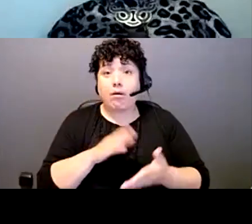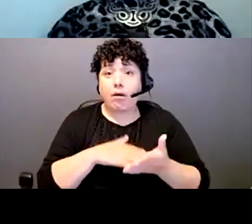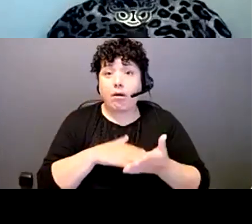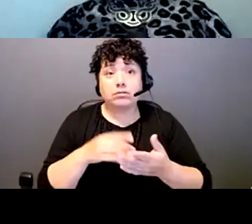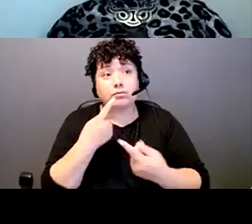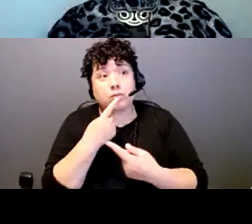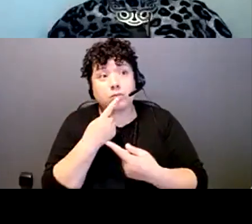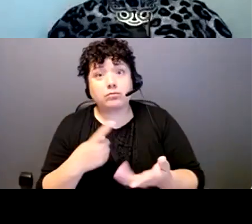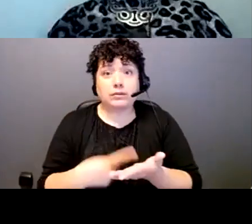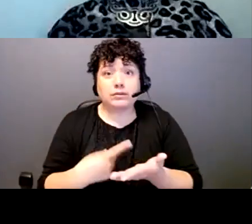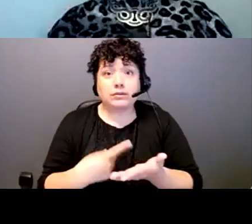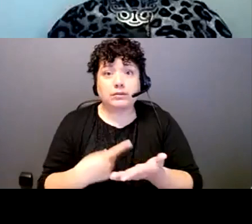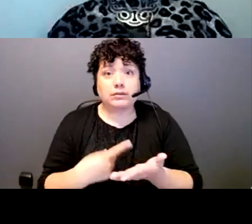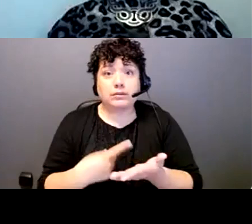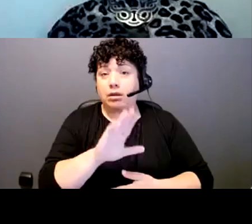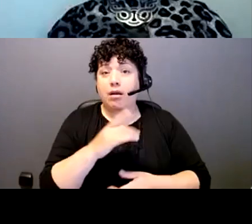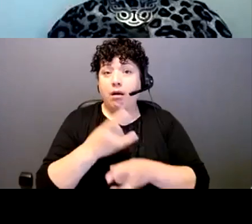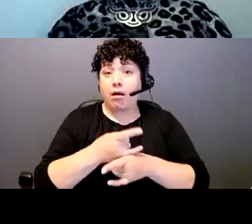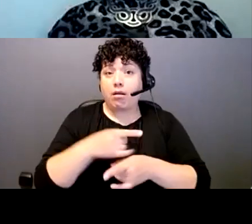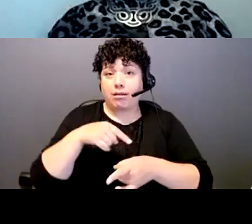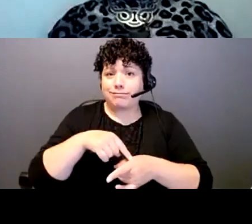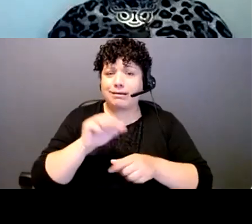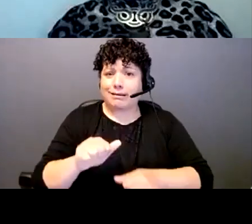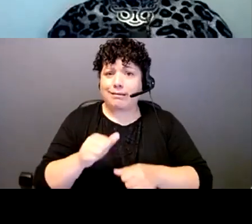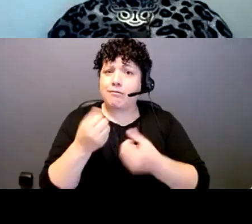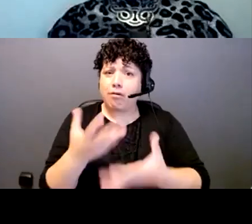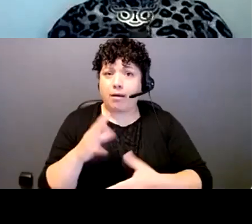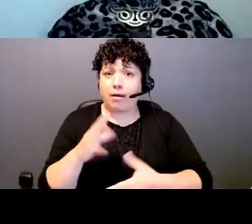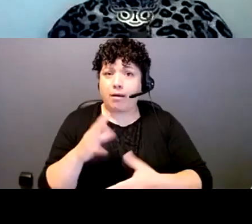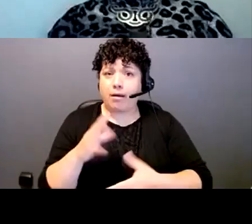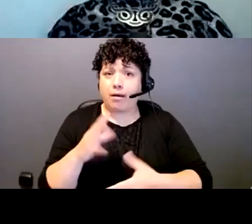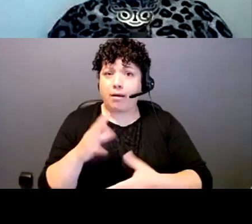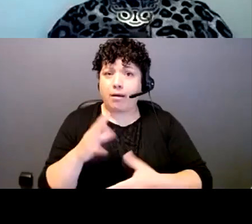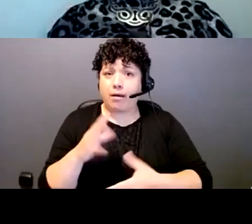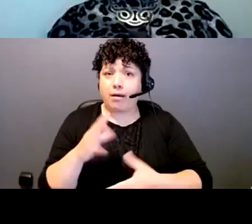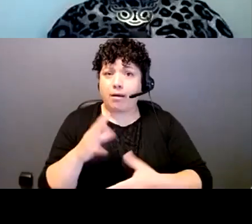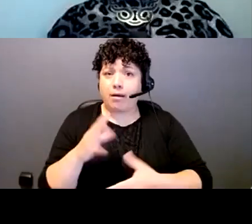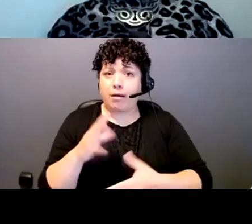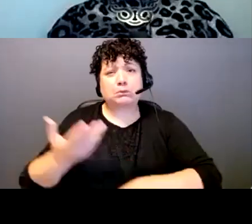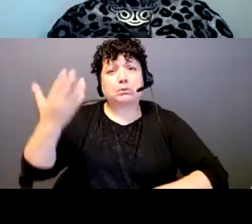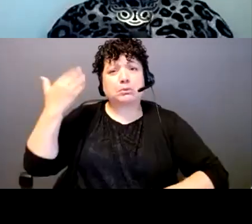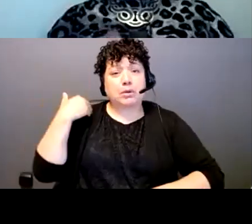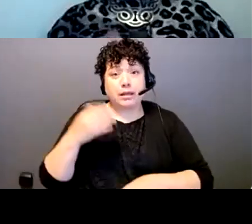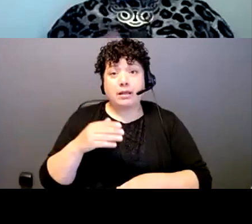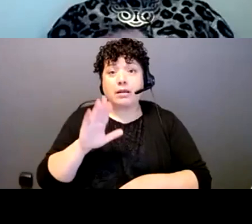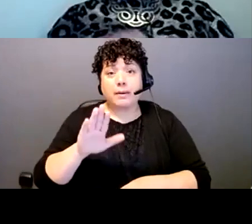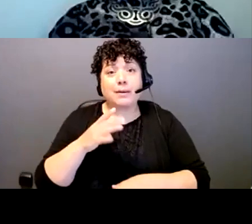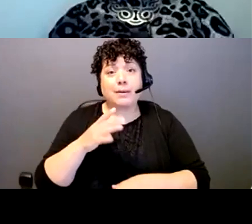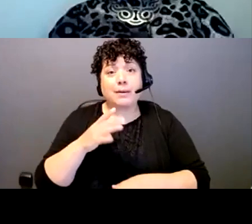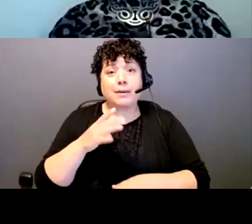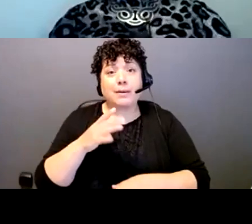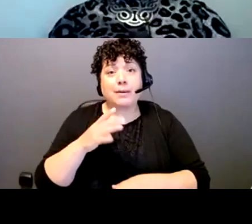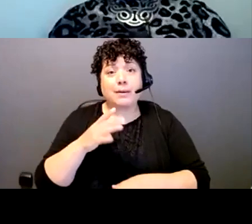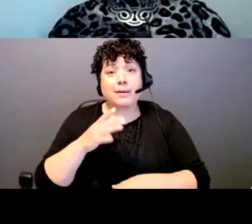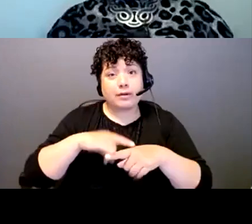a carcinogen. Many years ago, when the tobacco industry was, when